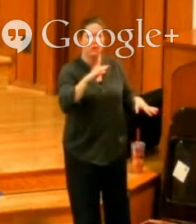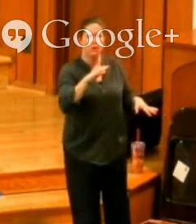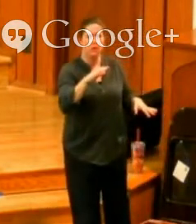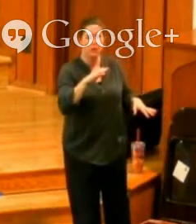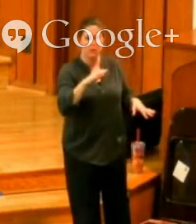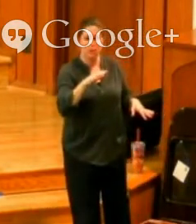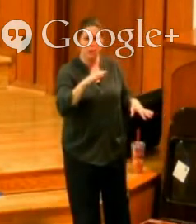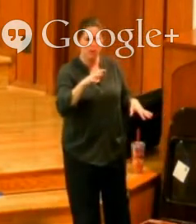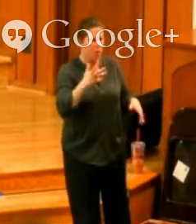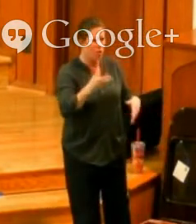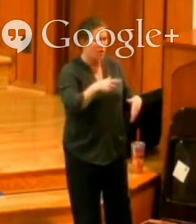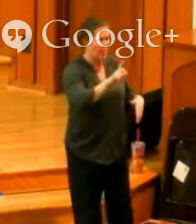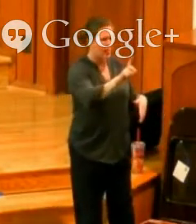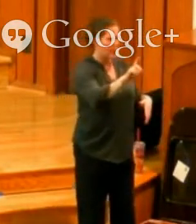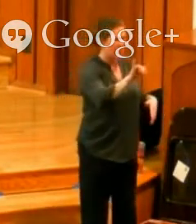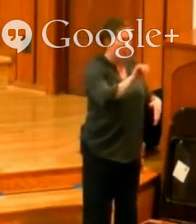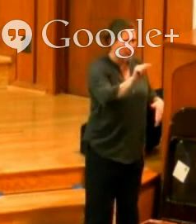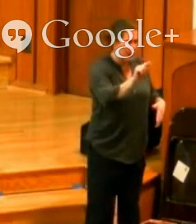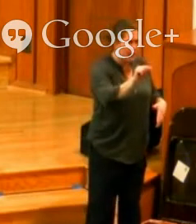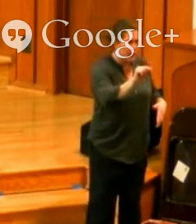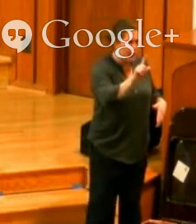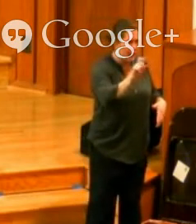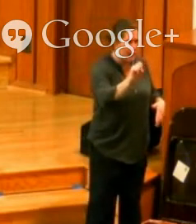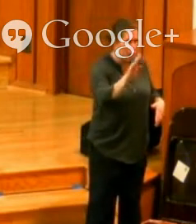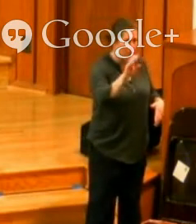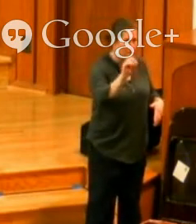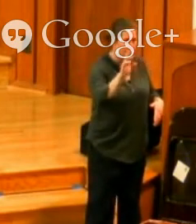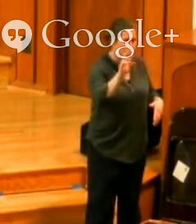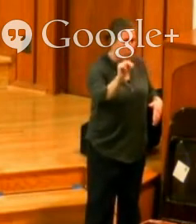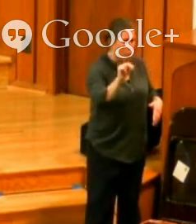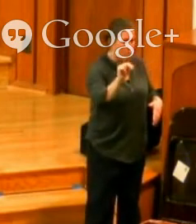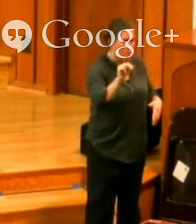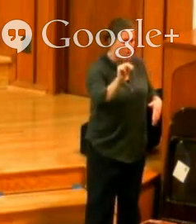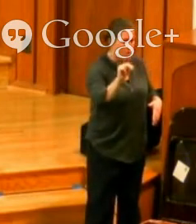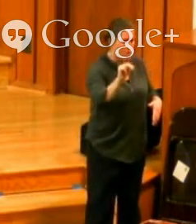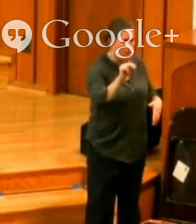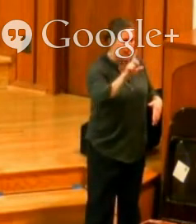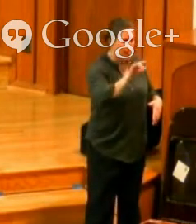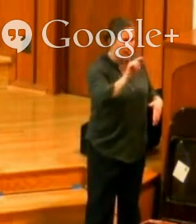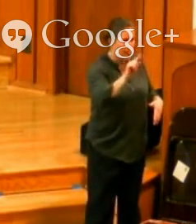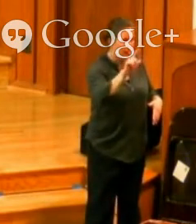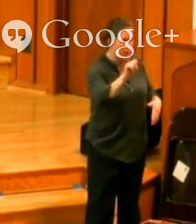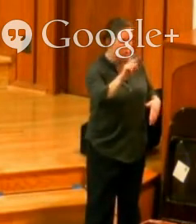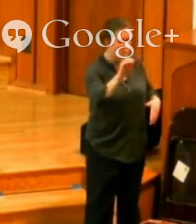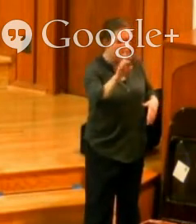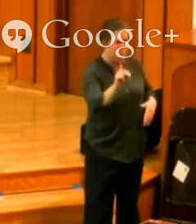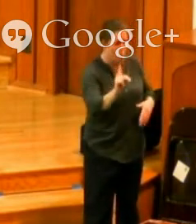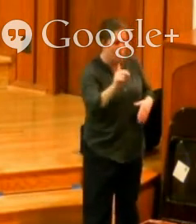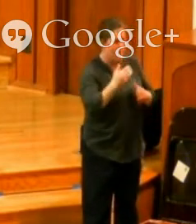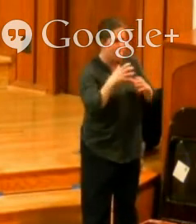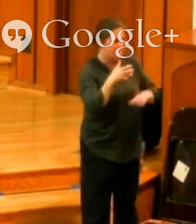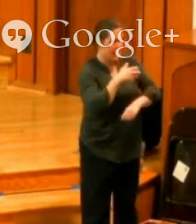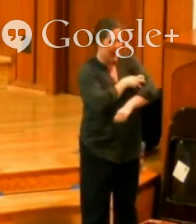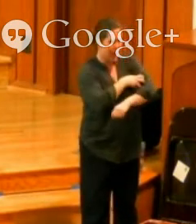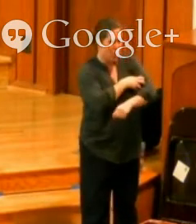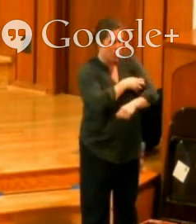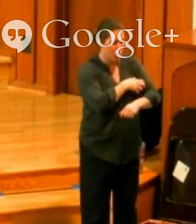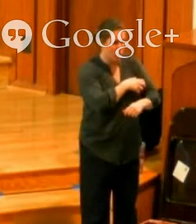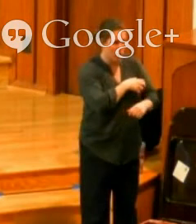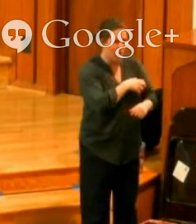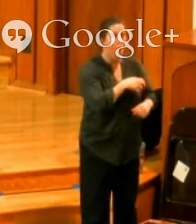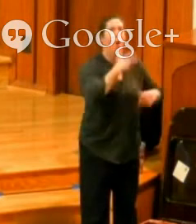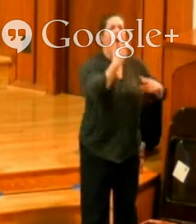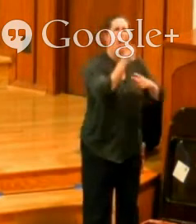You might be saying, what in the world is the little horn? Well, that little horn is the Antichrist power that's mentioned in Daniel chapter 7 and Revelation 13. That's